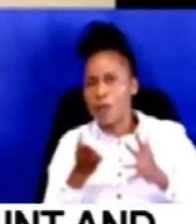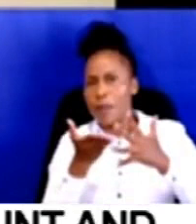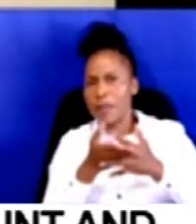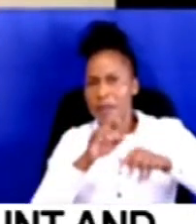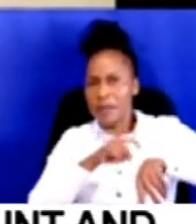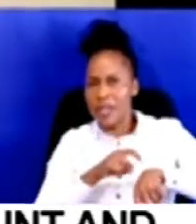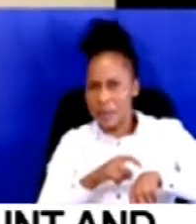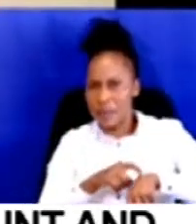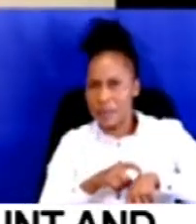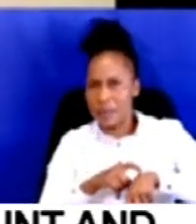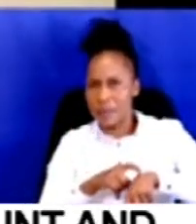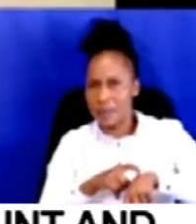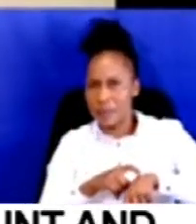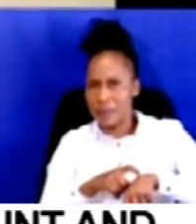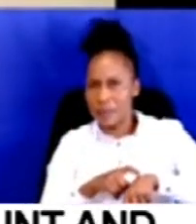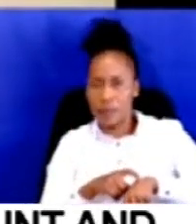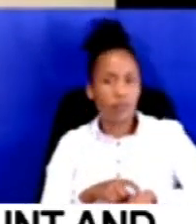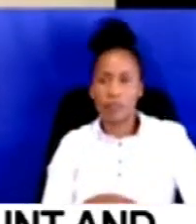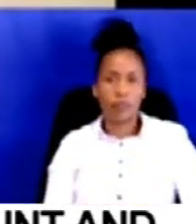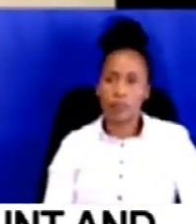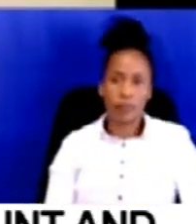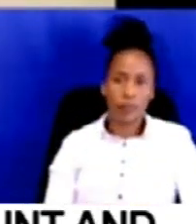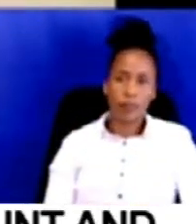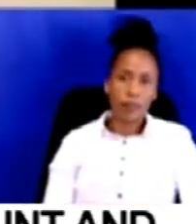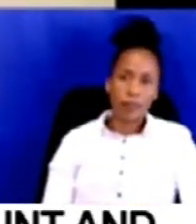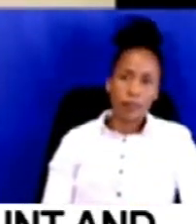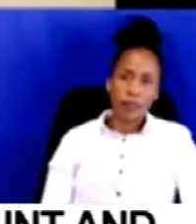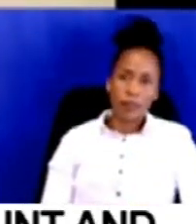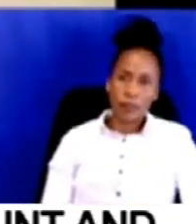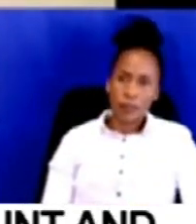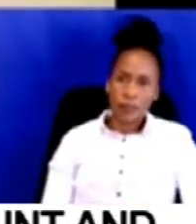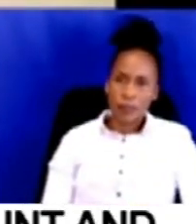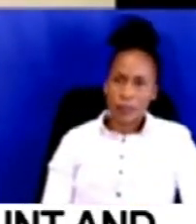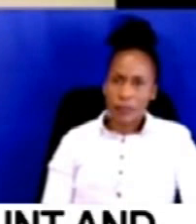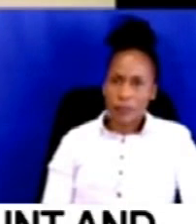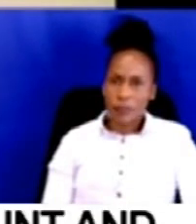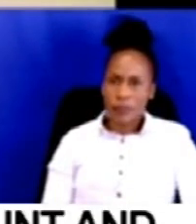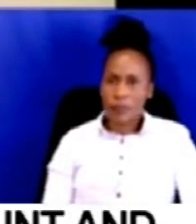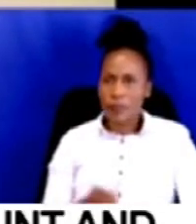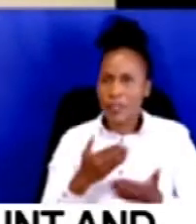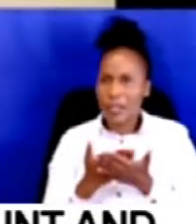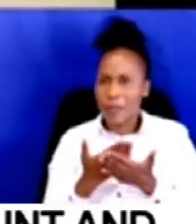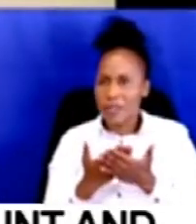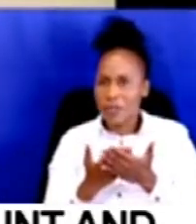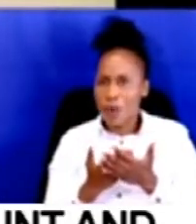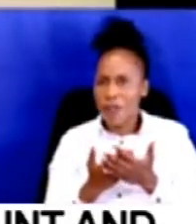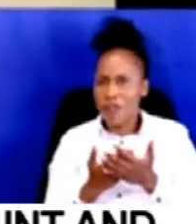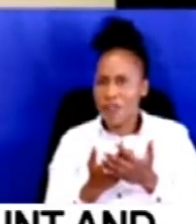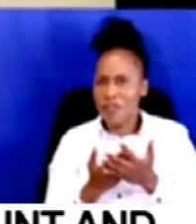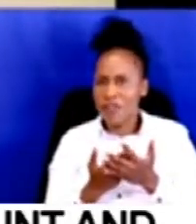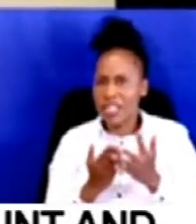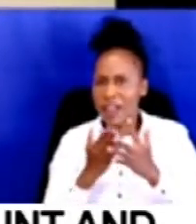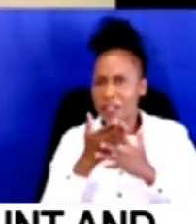and more failed municipalities where interventions will be needed. Have you extended the capacity of intervention teams to compensate